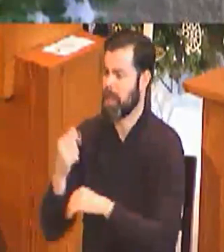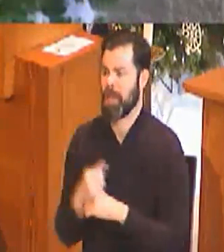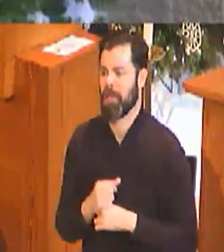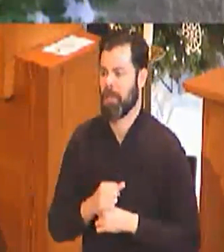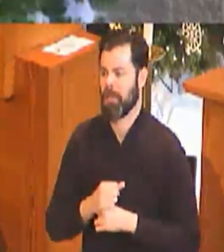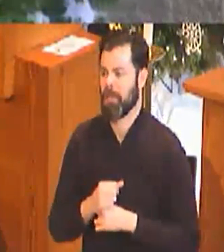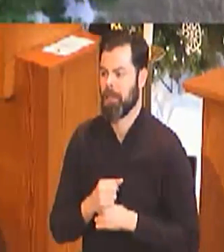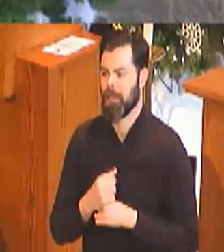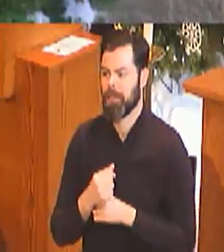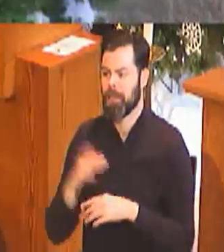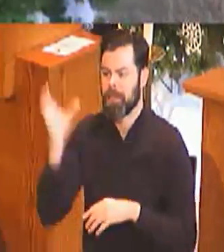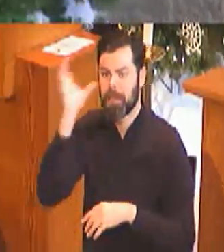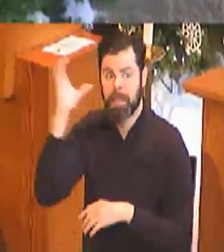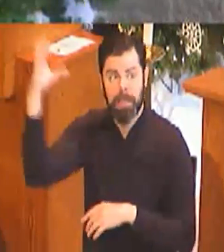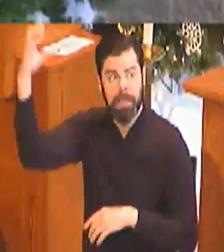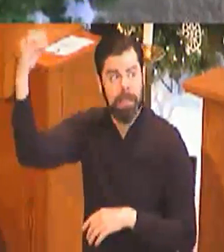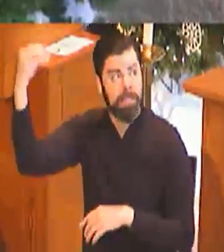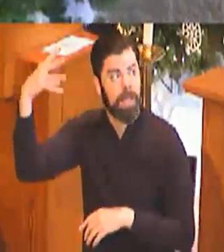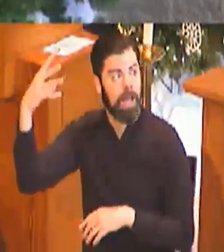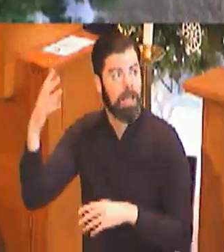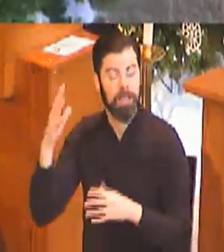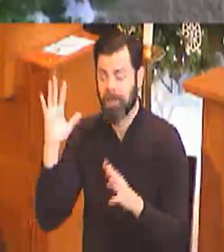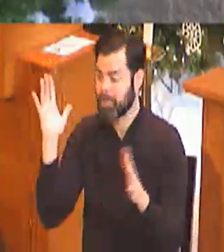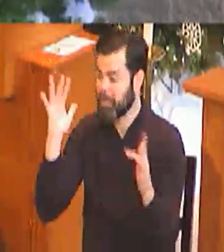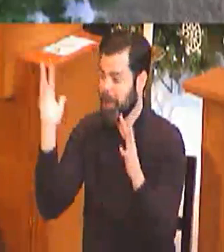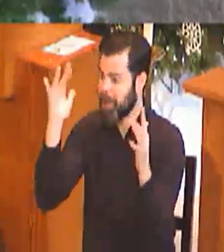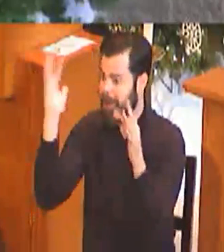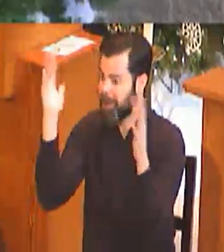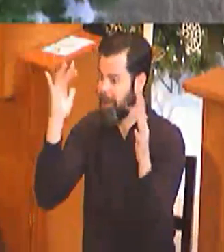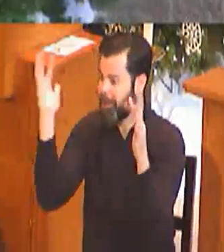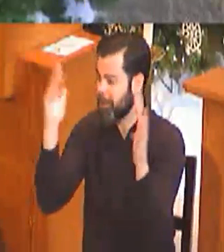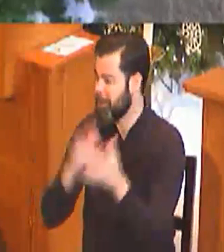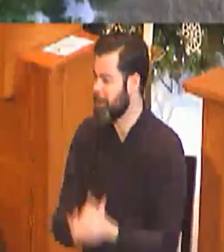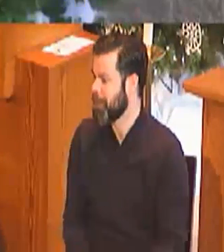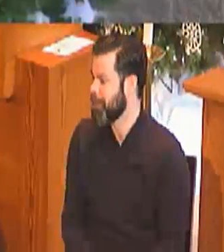out. Unless it's lights. I don't know.